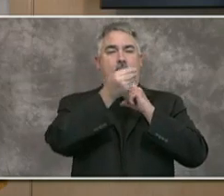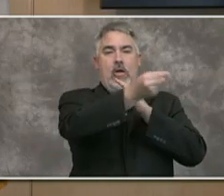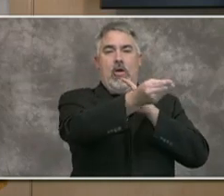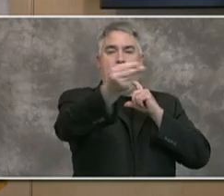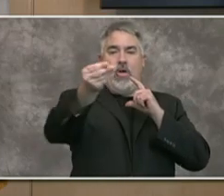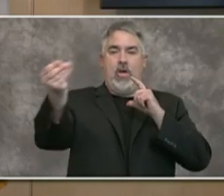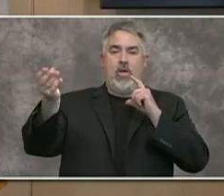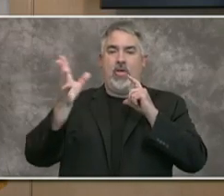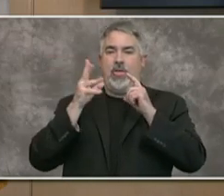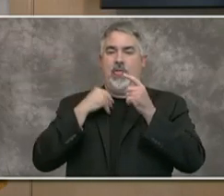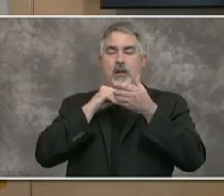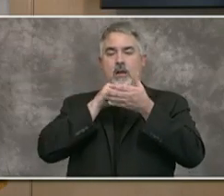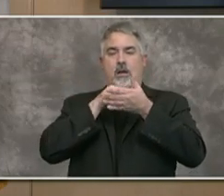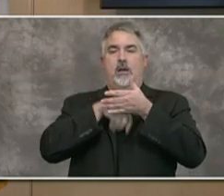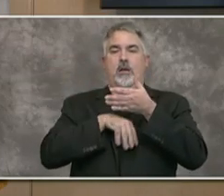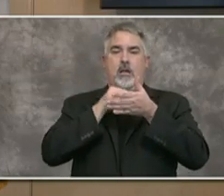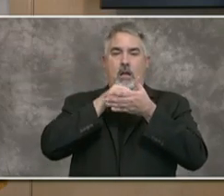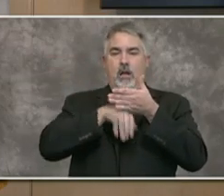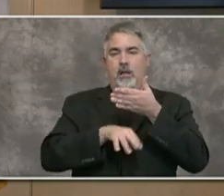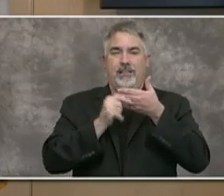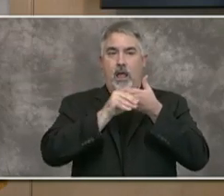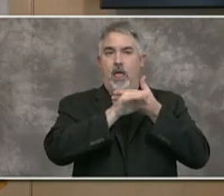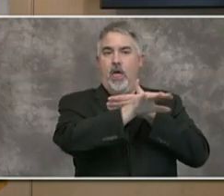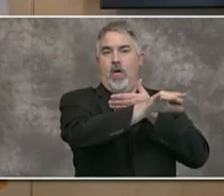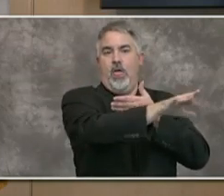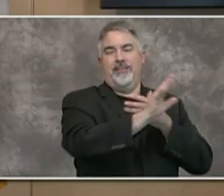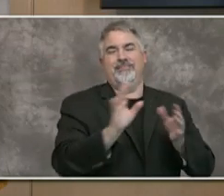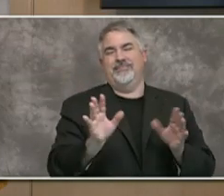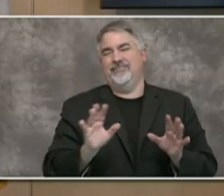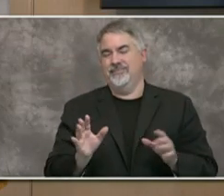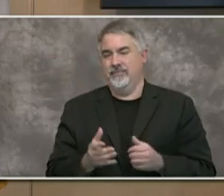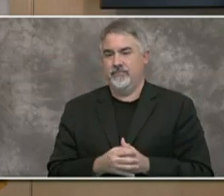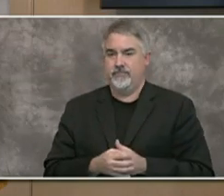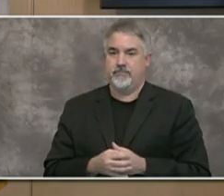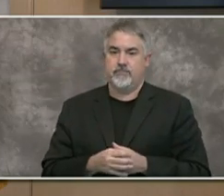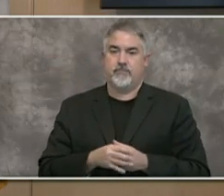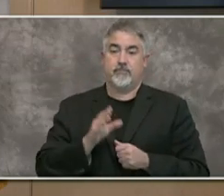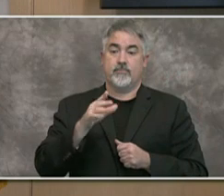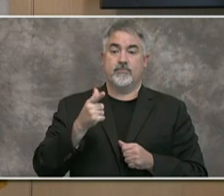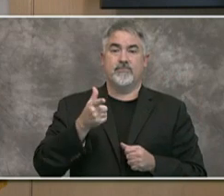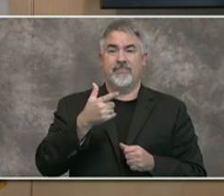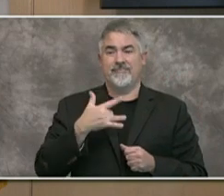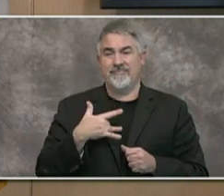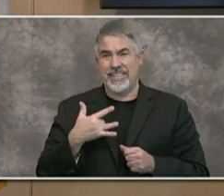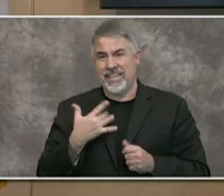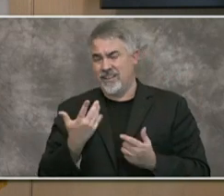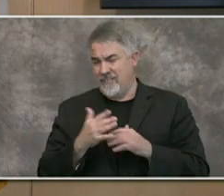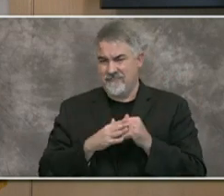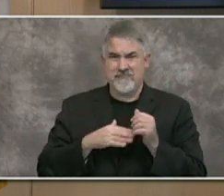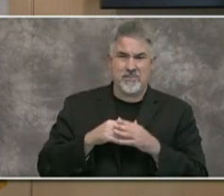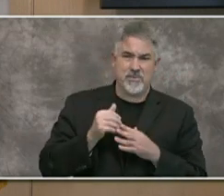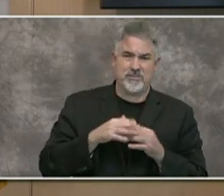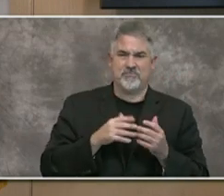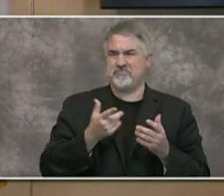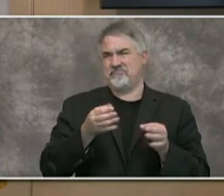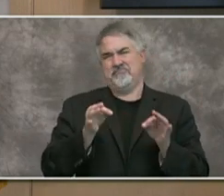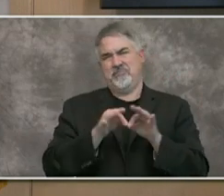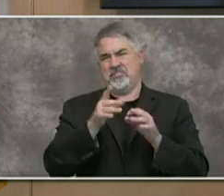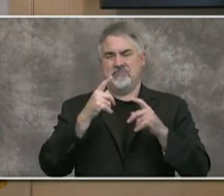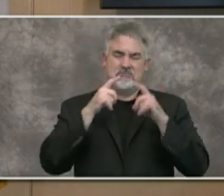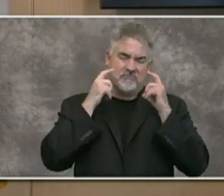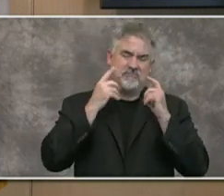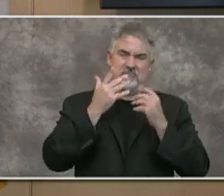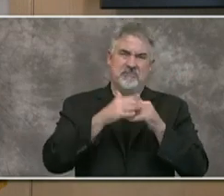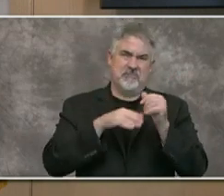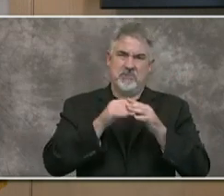respirations. And again, what you find most comfortable to wear and is probably the most important aspect of it.